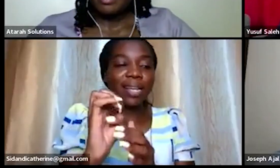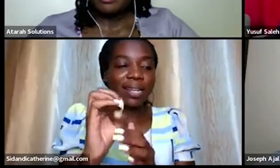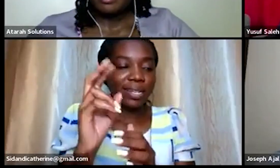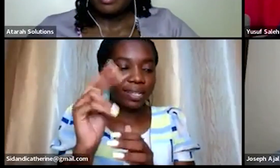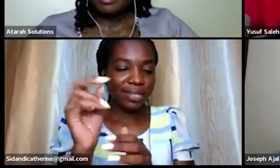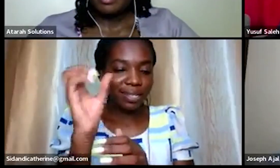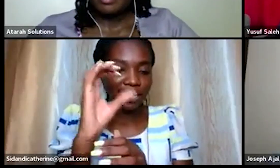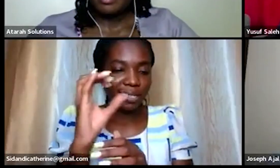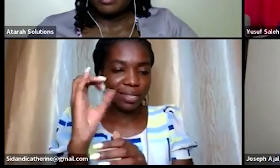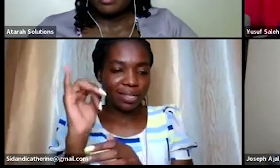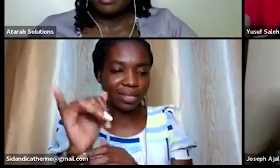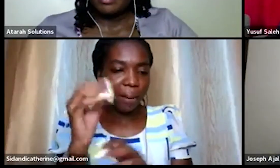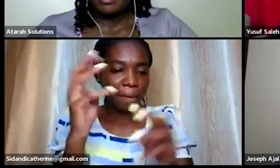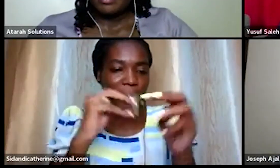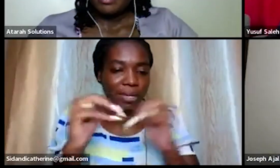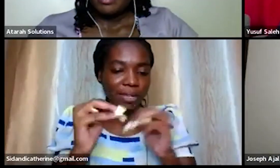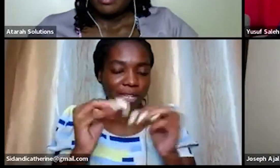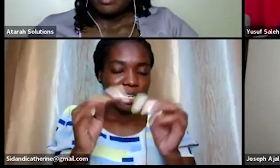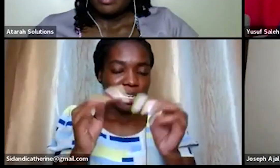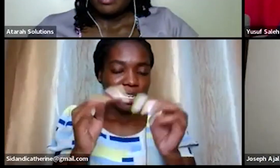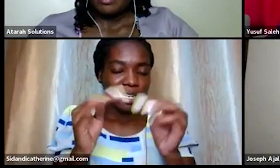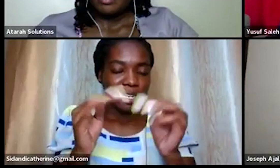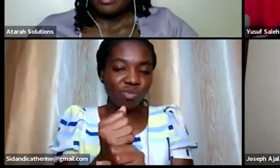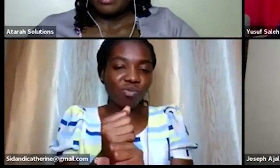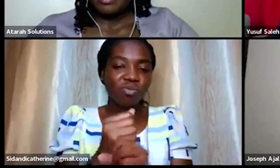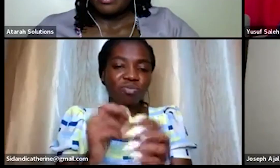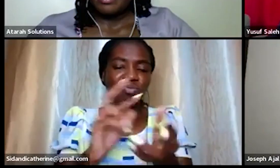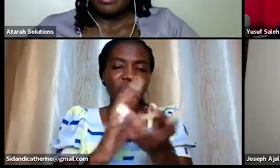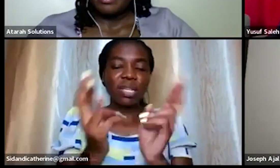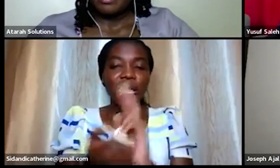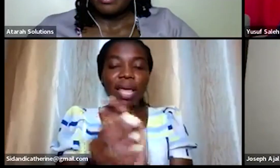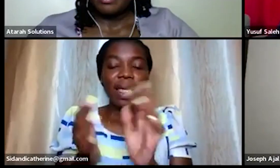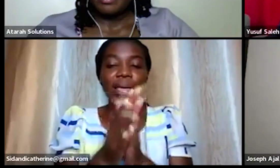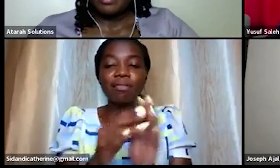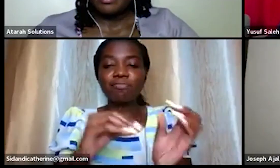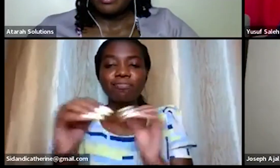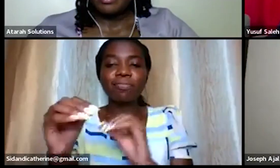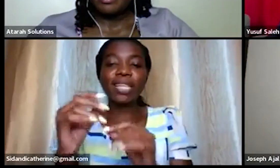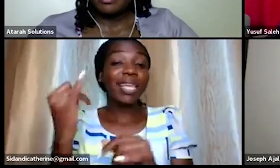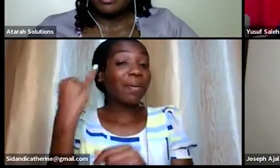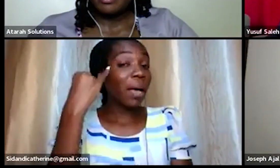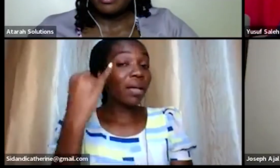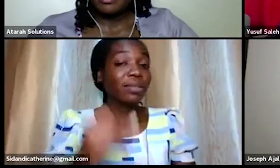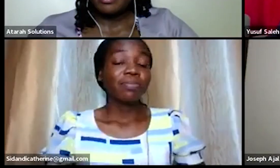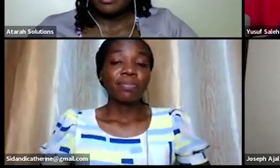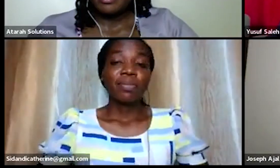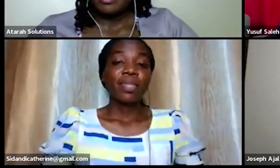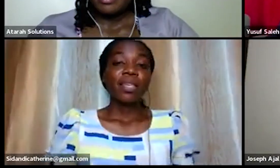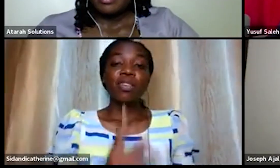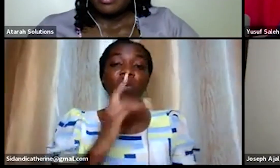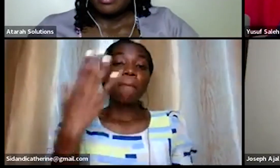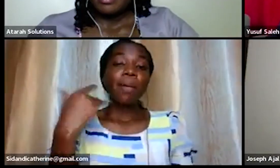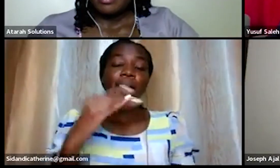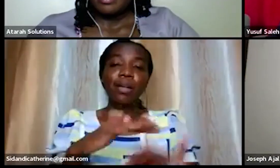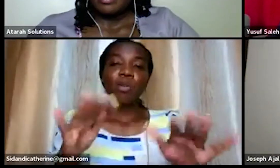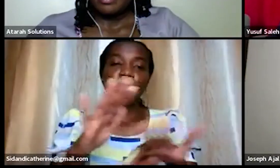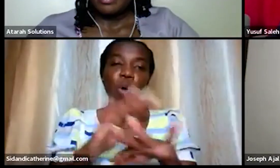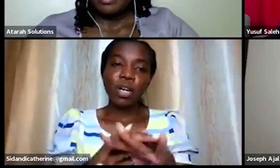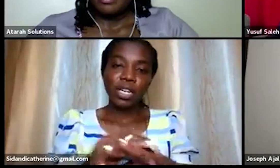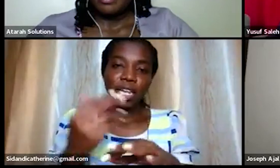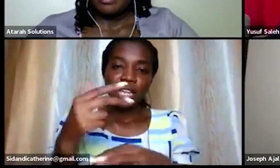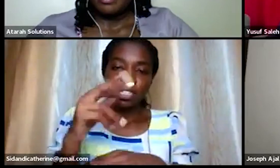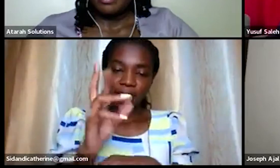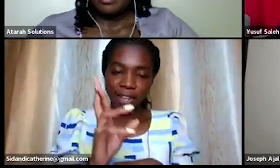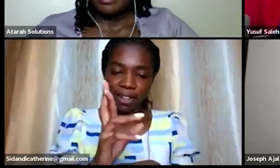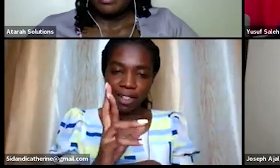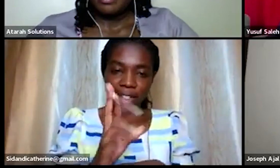I also do a bit of procurement and administration. Now you can imagine, but my background is on HR. So I